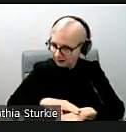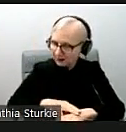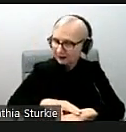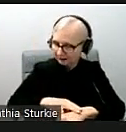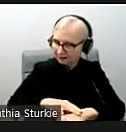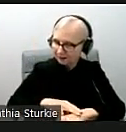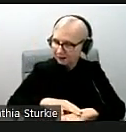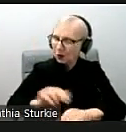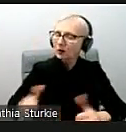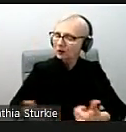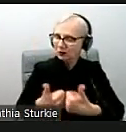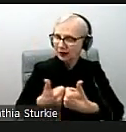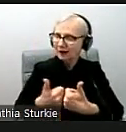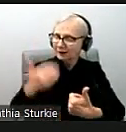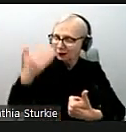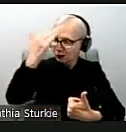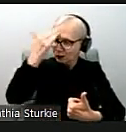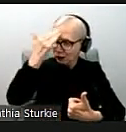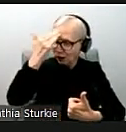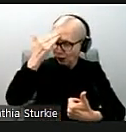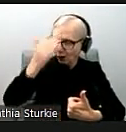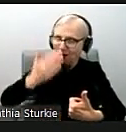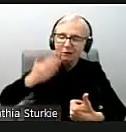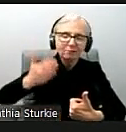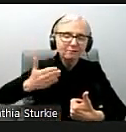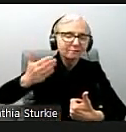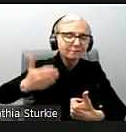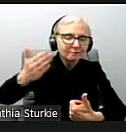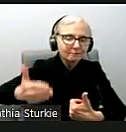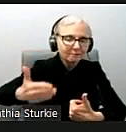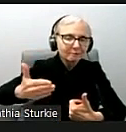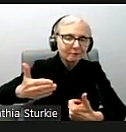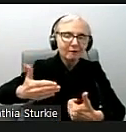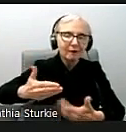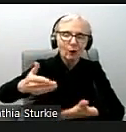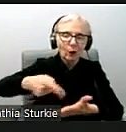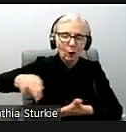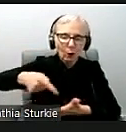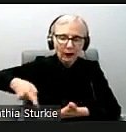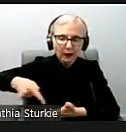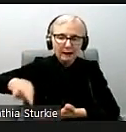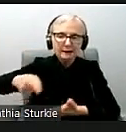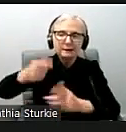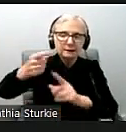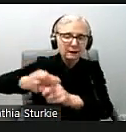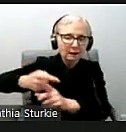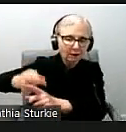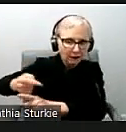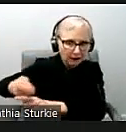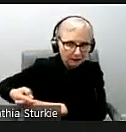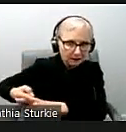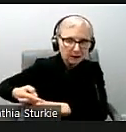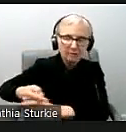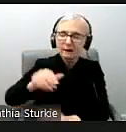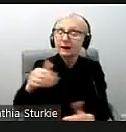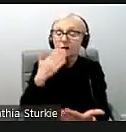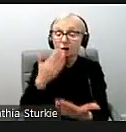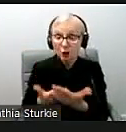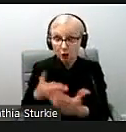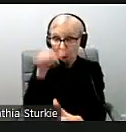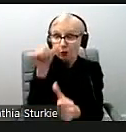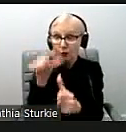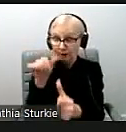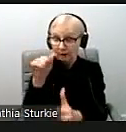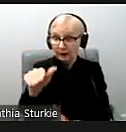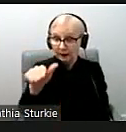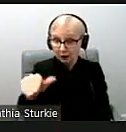is challenging for us to know what the next couple of weeks and months have in store for us. But I think it is an important reminder that,